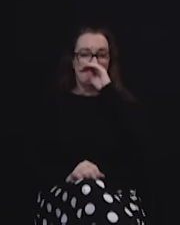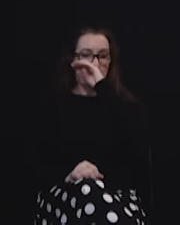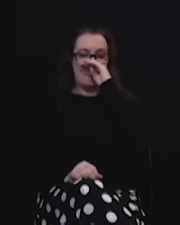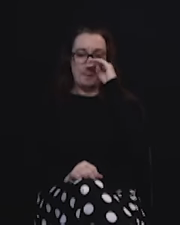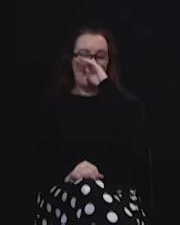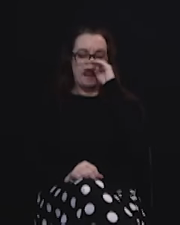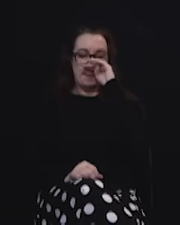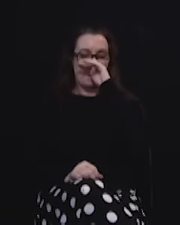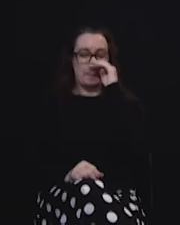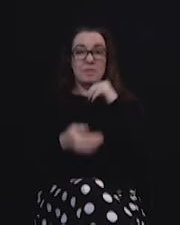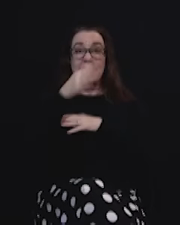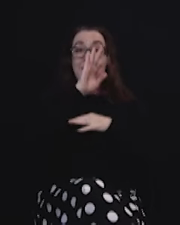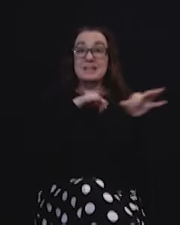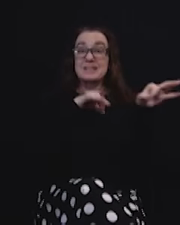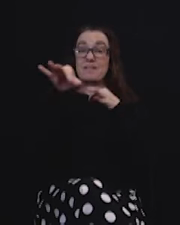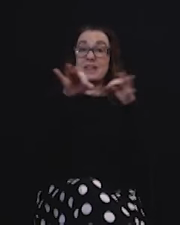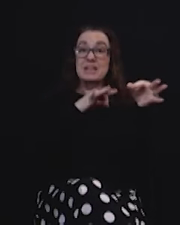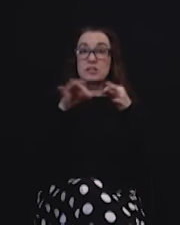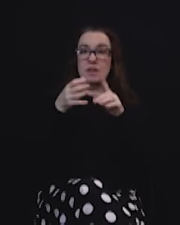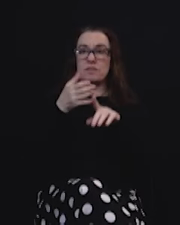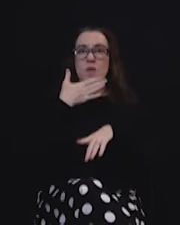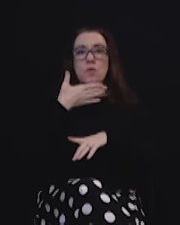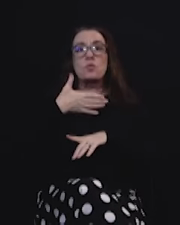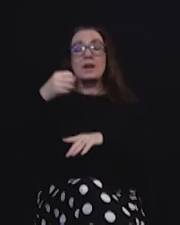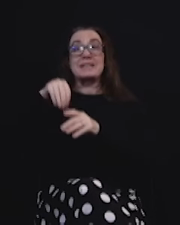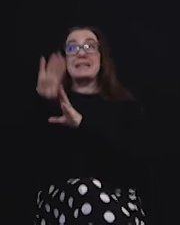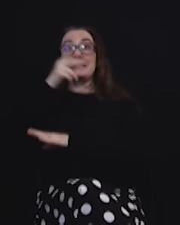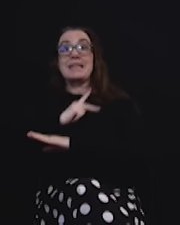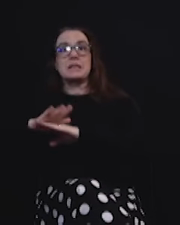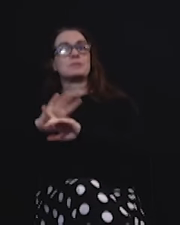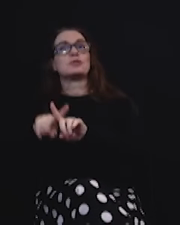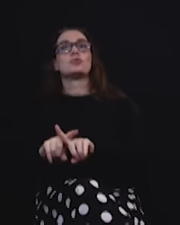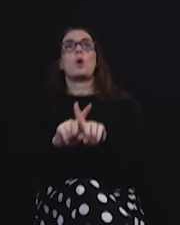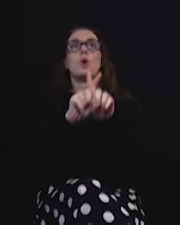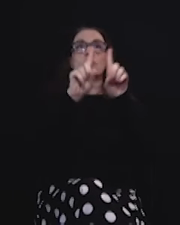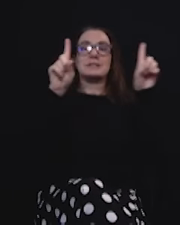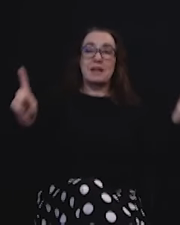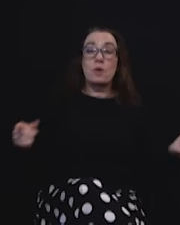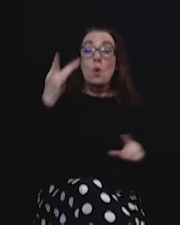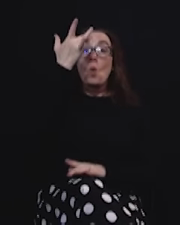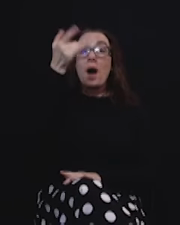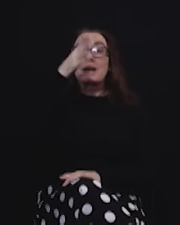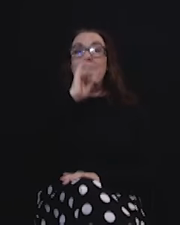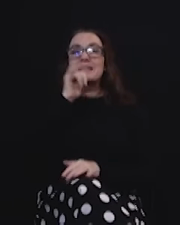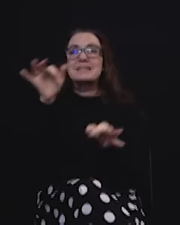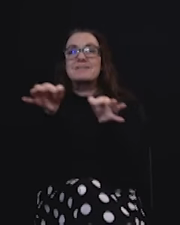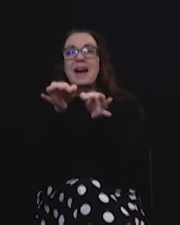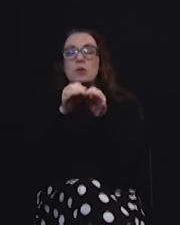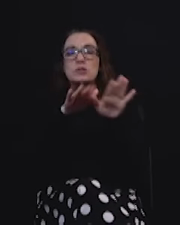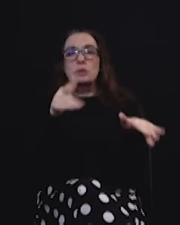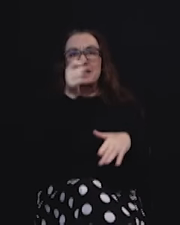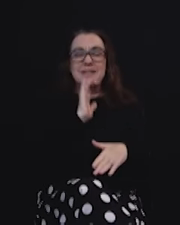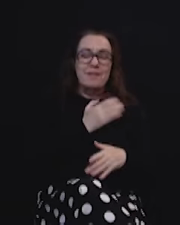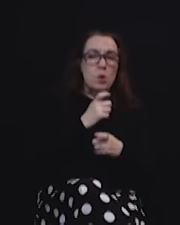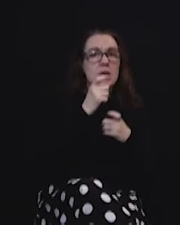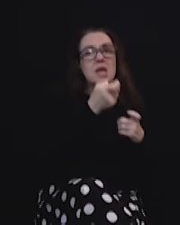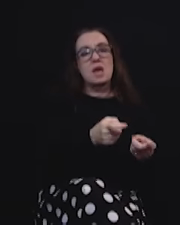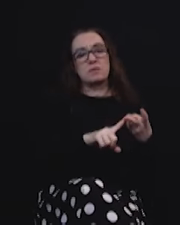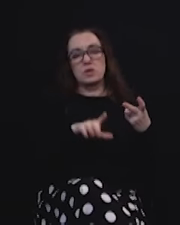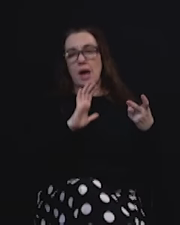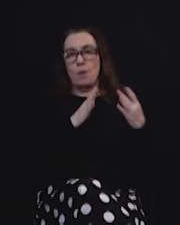God's definition of greatness in his kingdom is so different. Why? Because God does not value his children's because of our gifts or